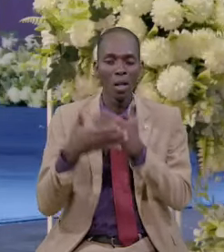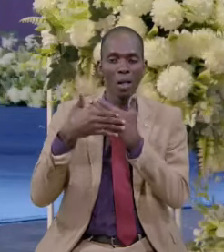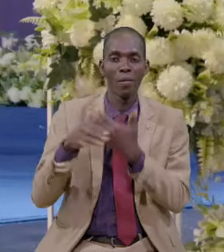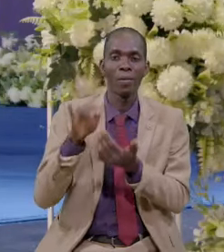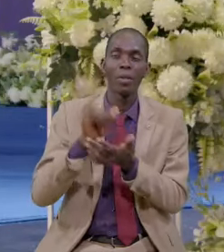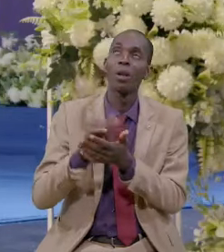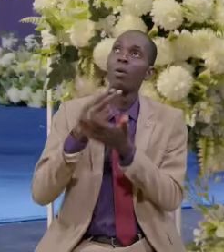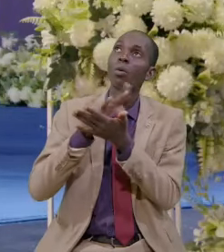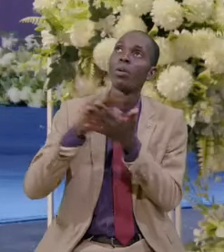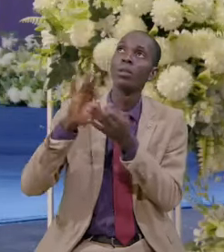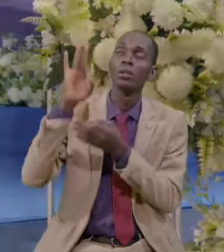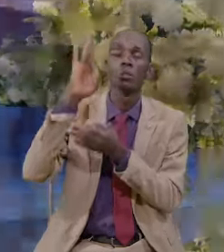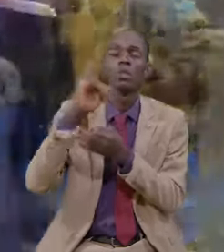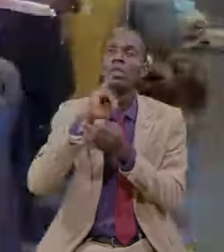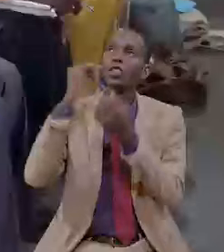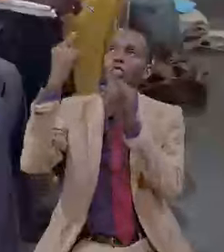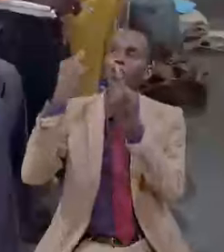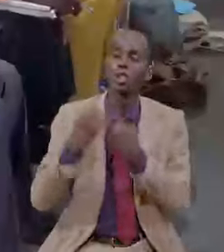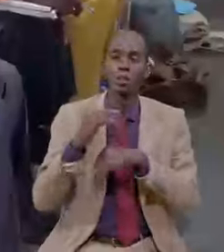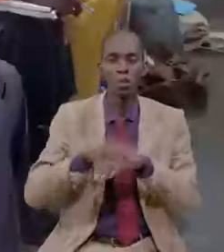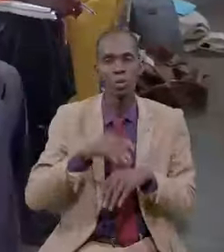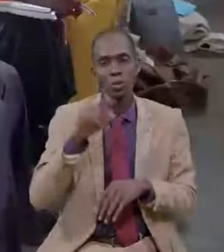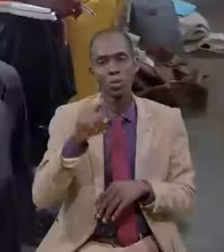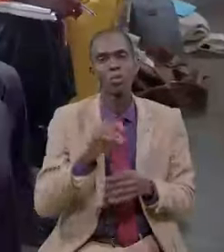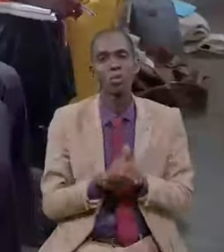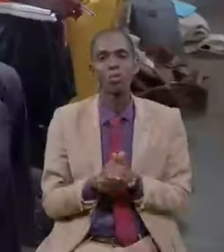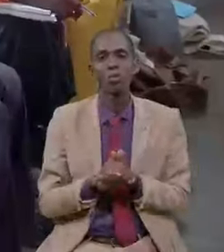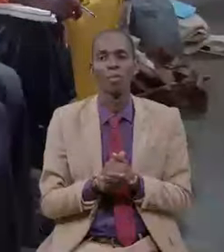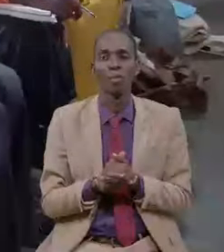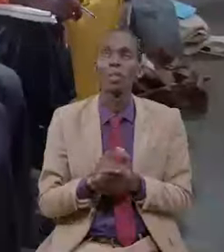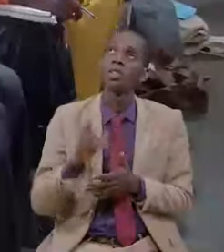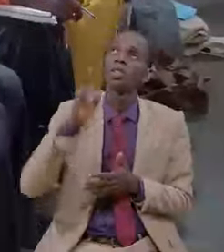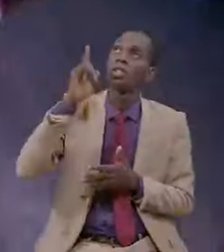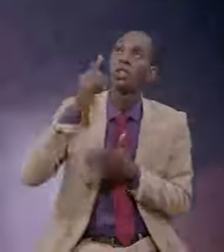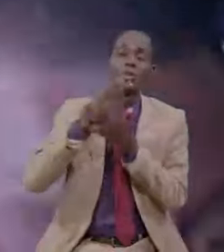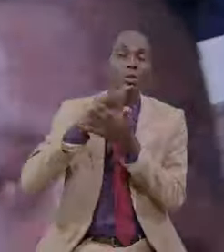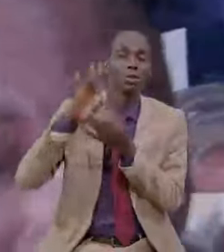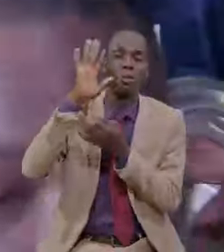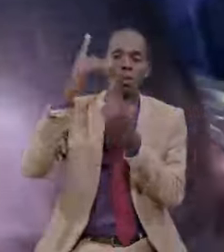is come upon you. He will come upon you.